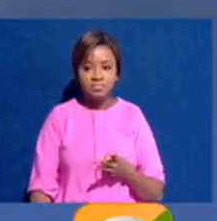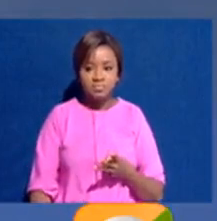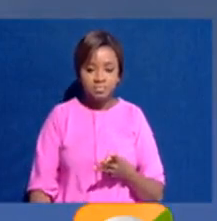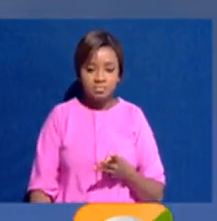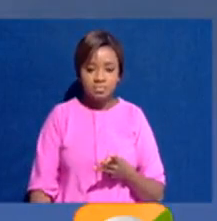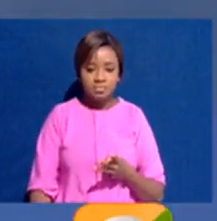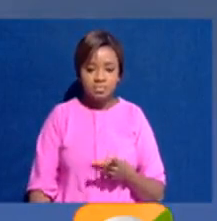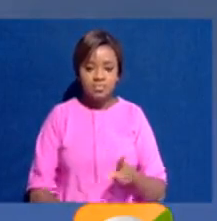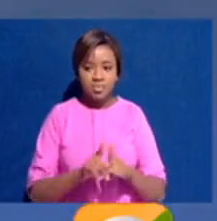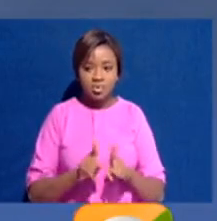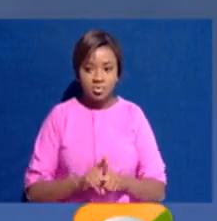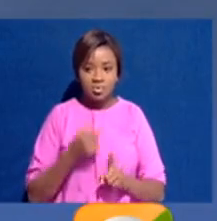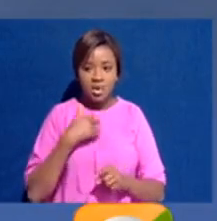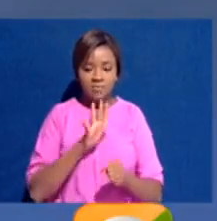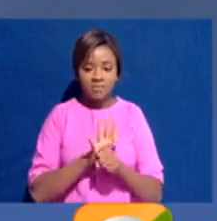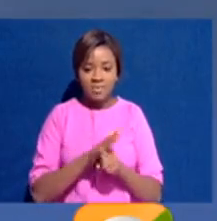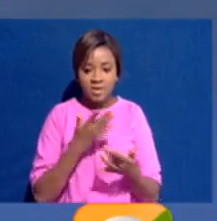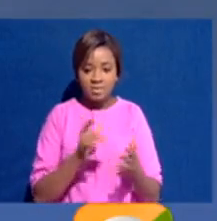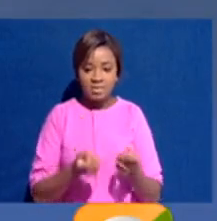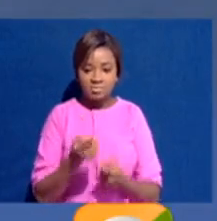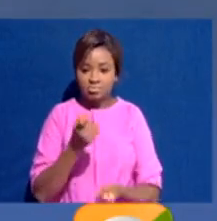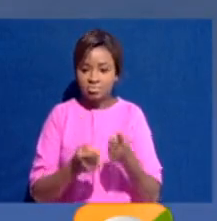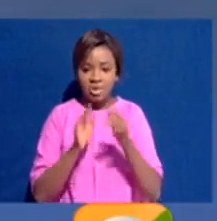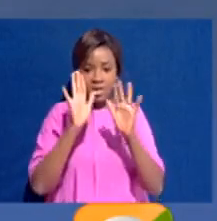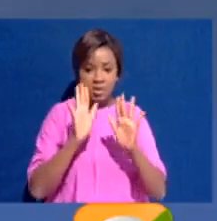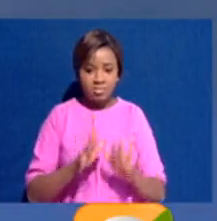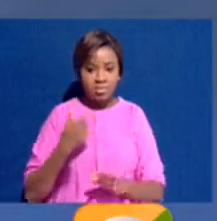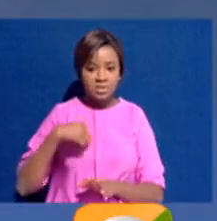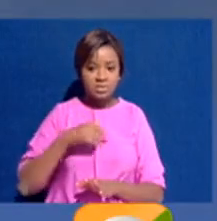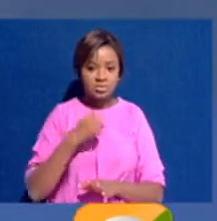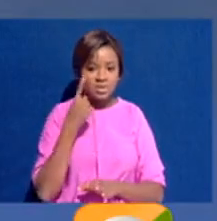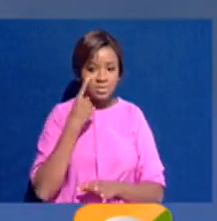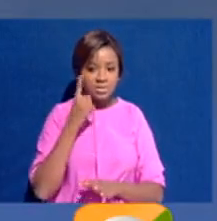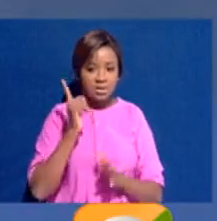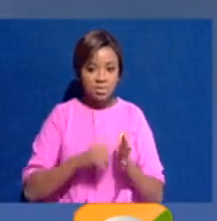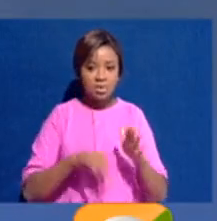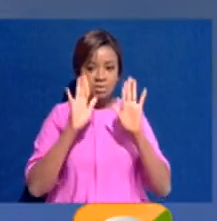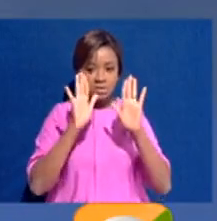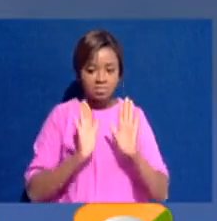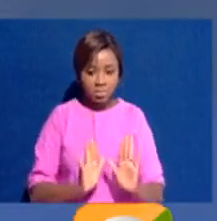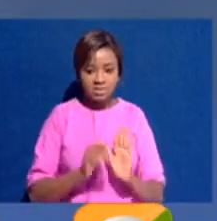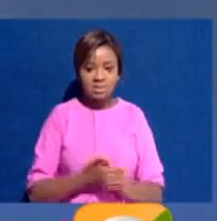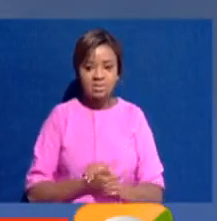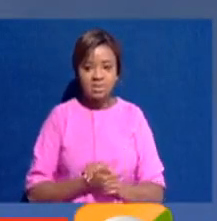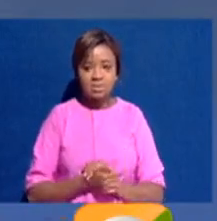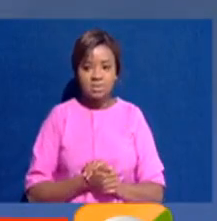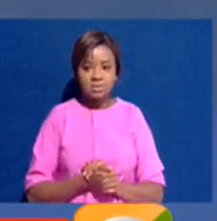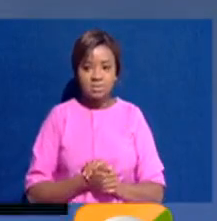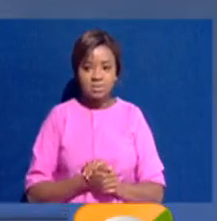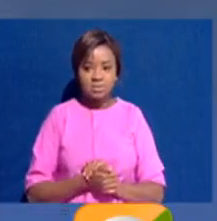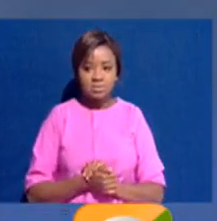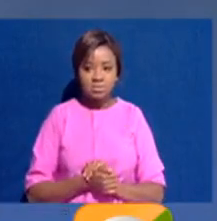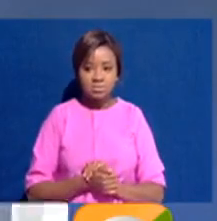coming, which I think we need to prioritize what we need to bring as an agenda forward to the